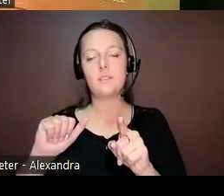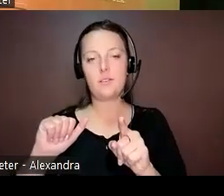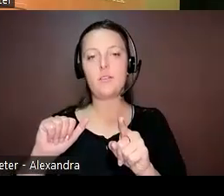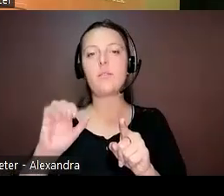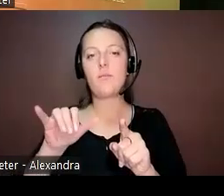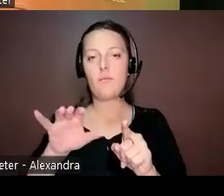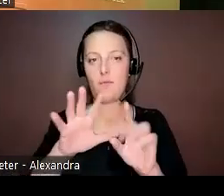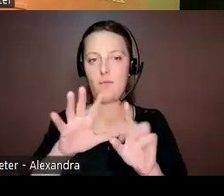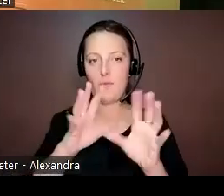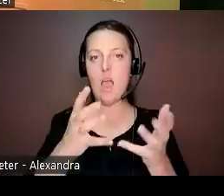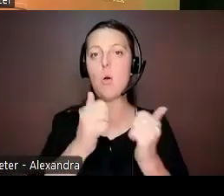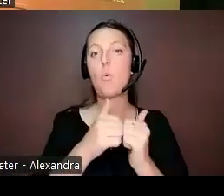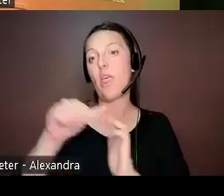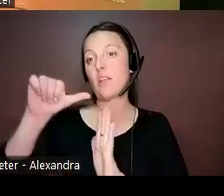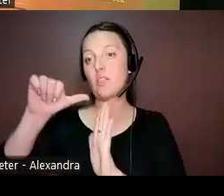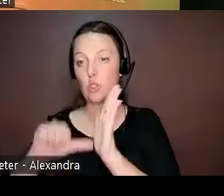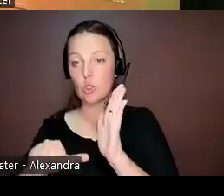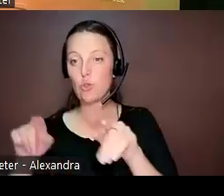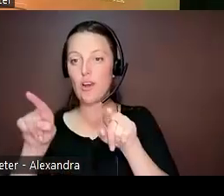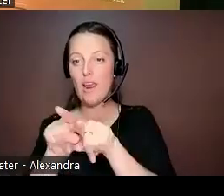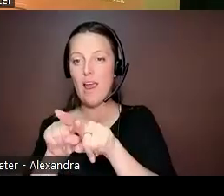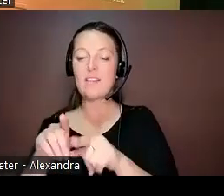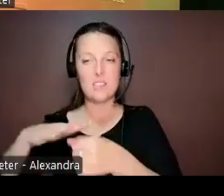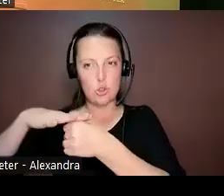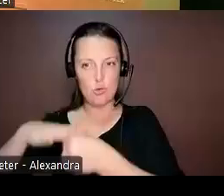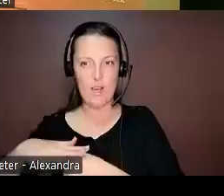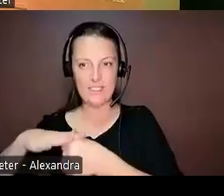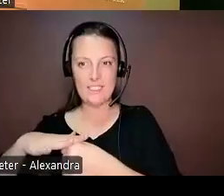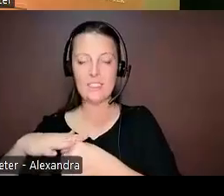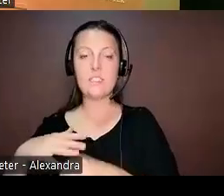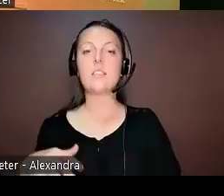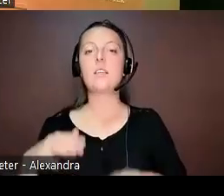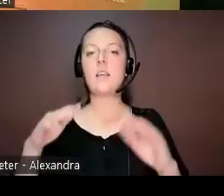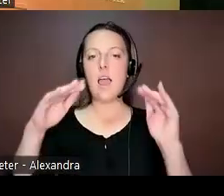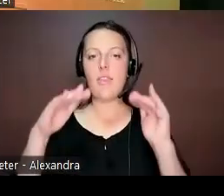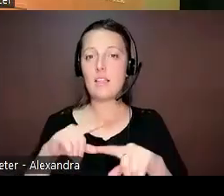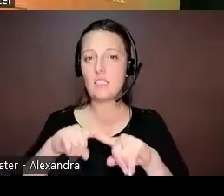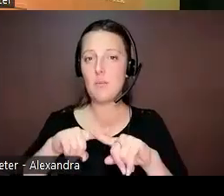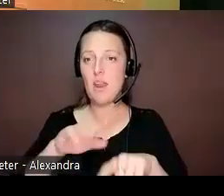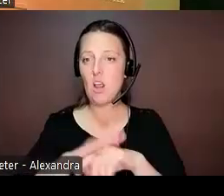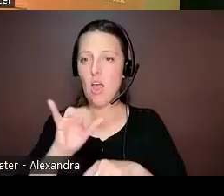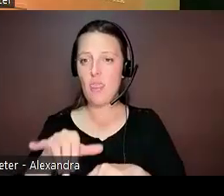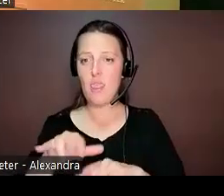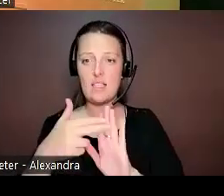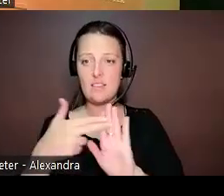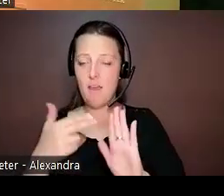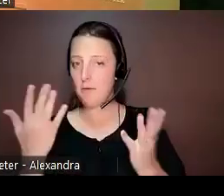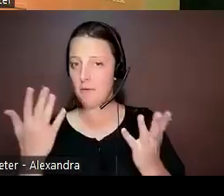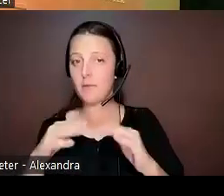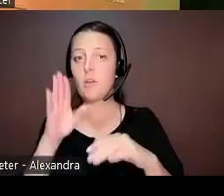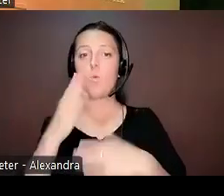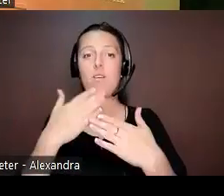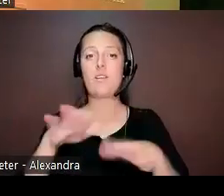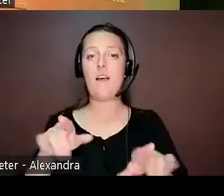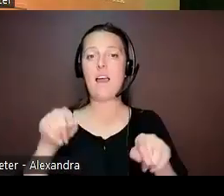as the stress, and then depending on the status, people will divide into depression or